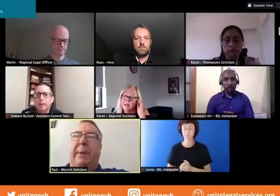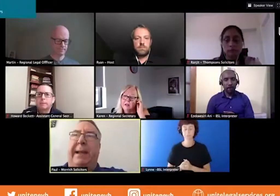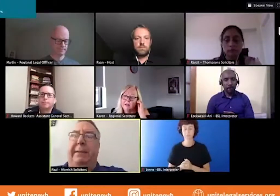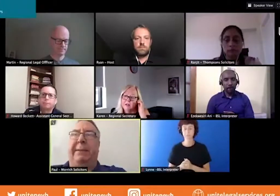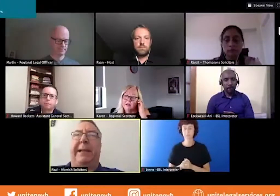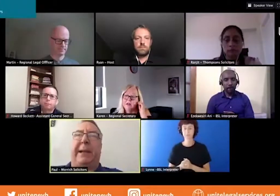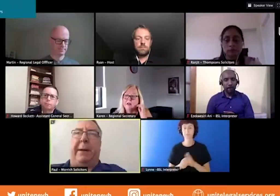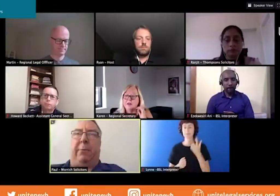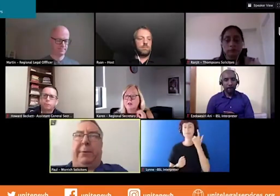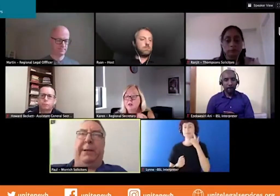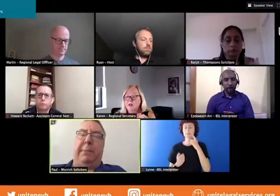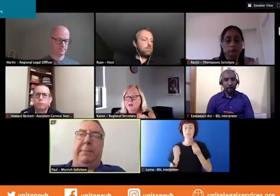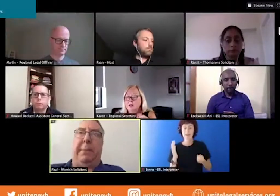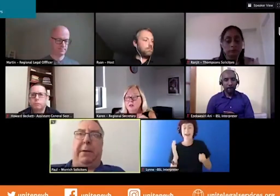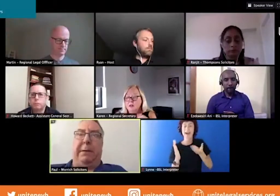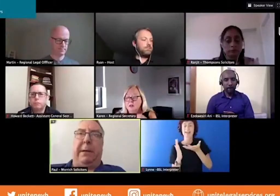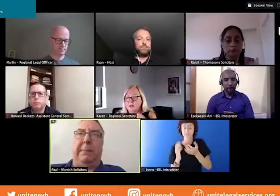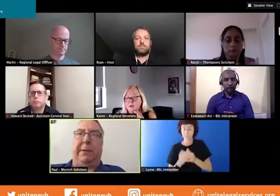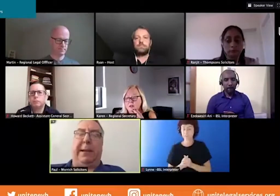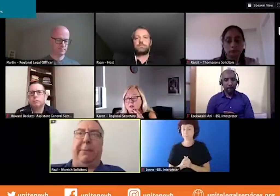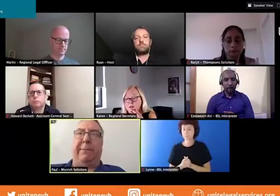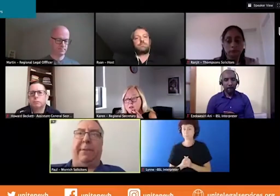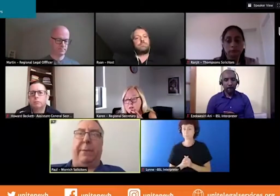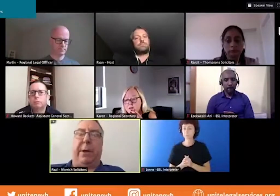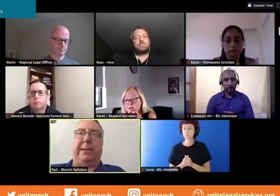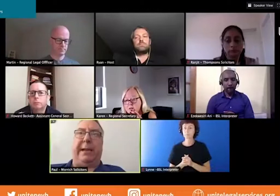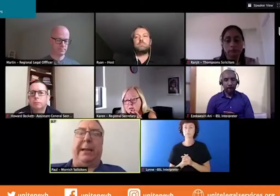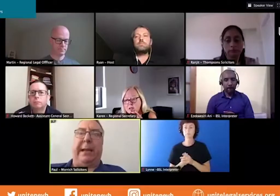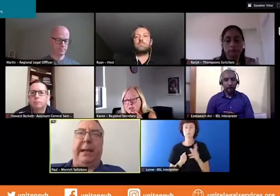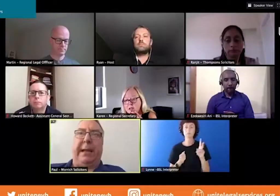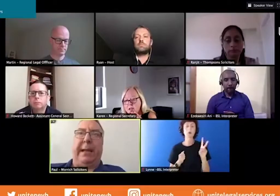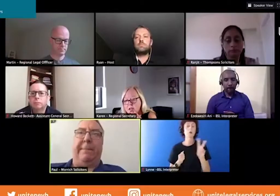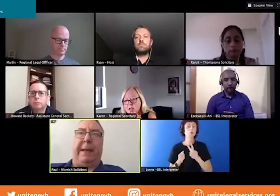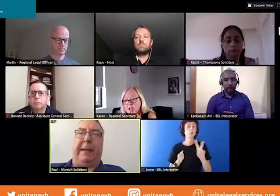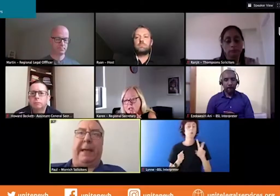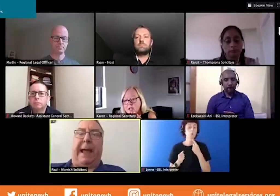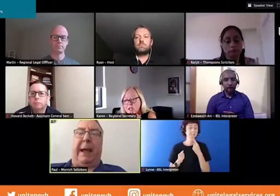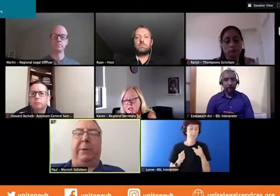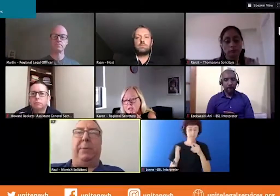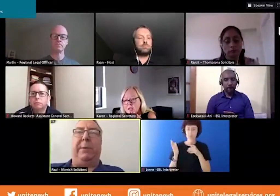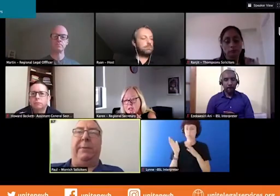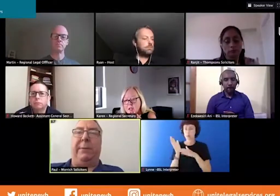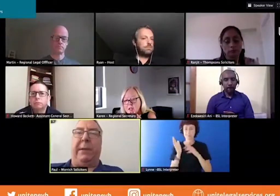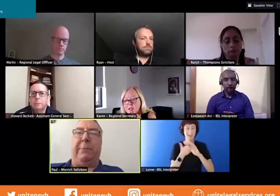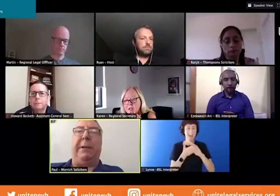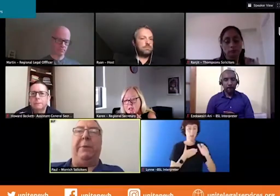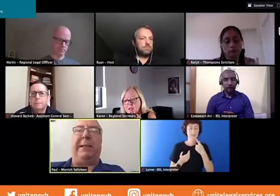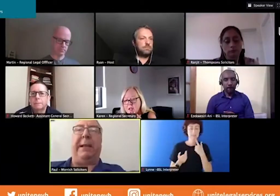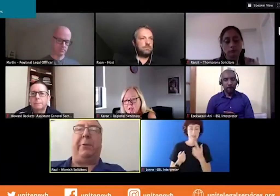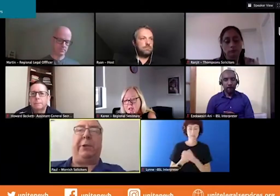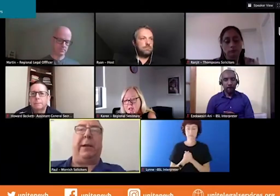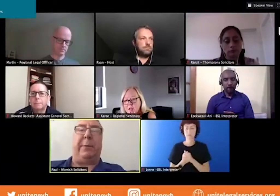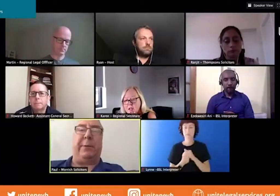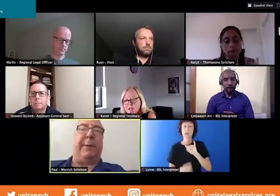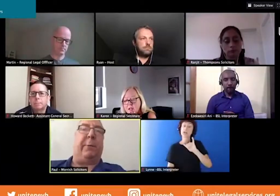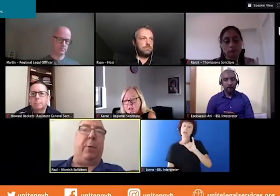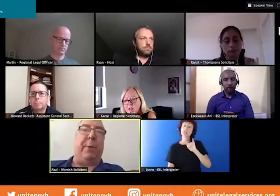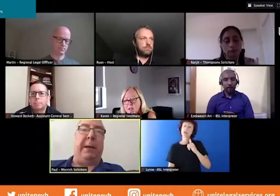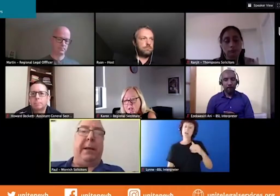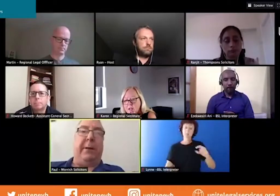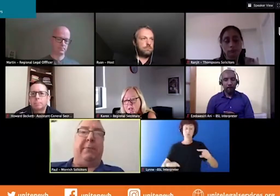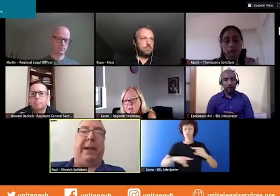simply thinking about what Martin and Howard have both said, how sometimes we see a crossover between